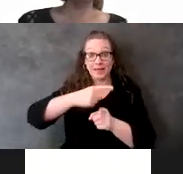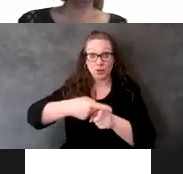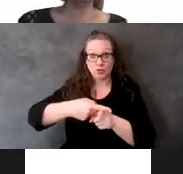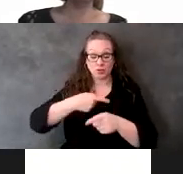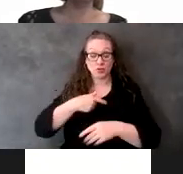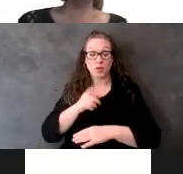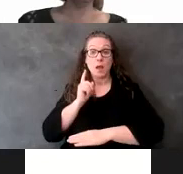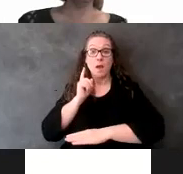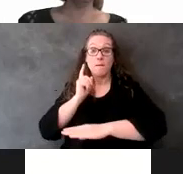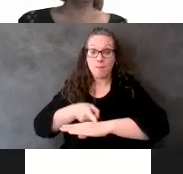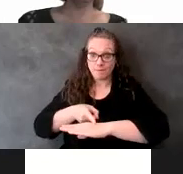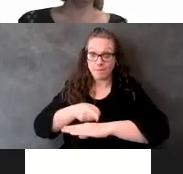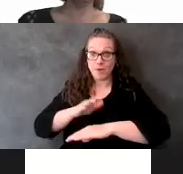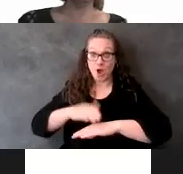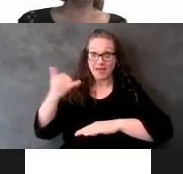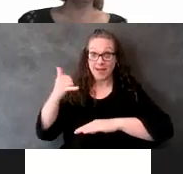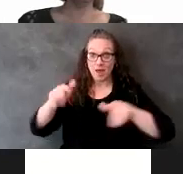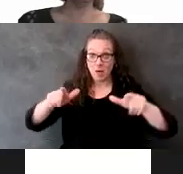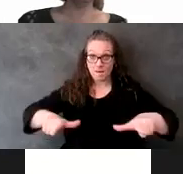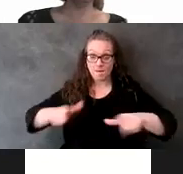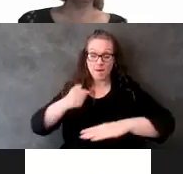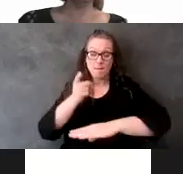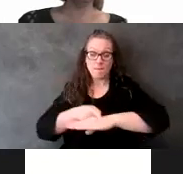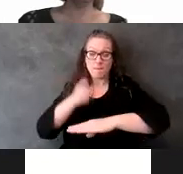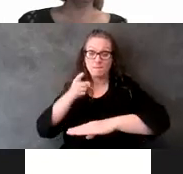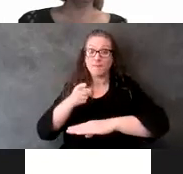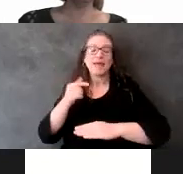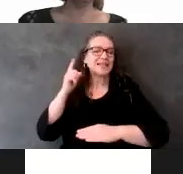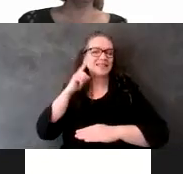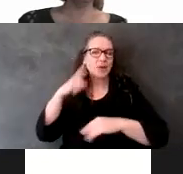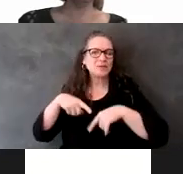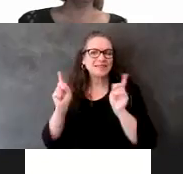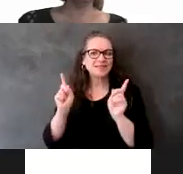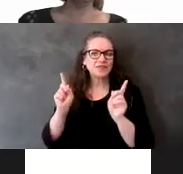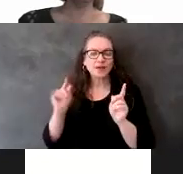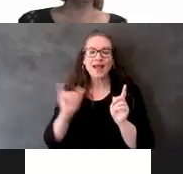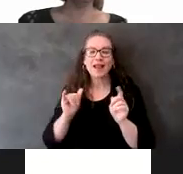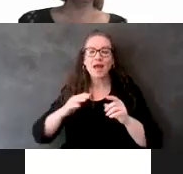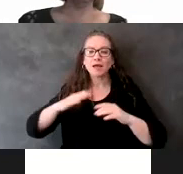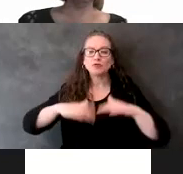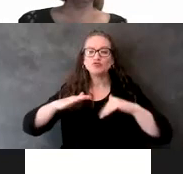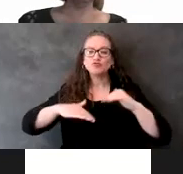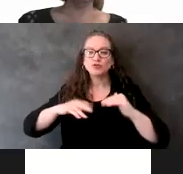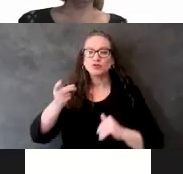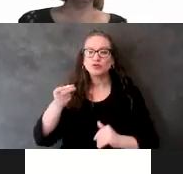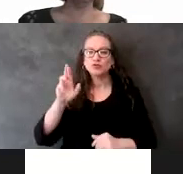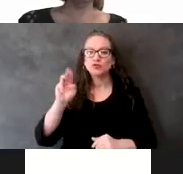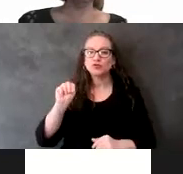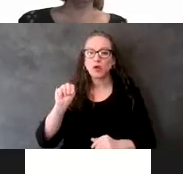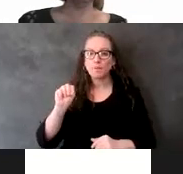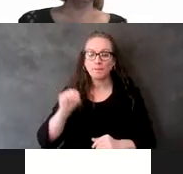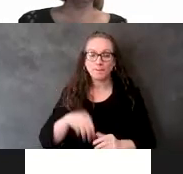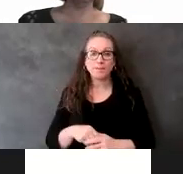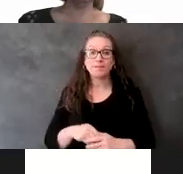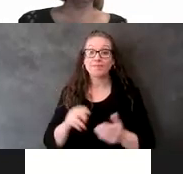detectable warning tile, it makes a pop, it makes a different sound, like a drum. And then the blind person